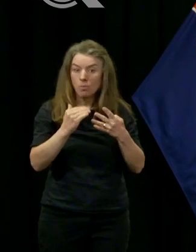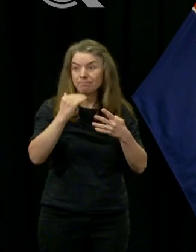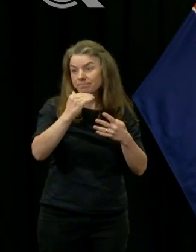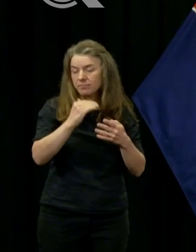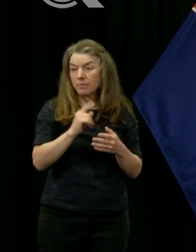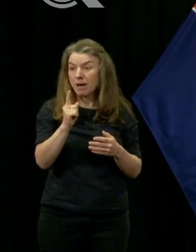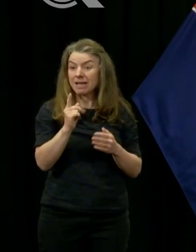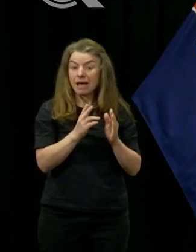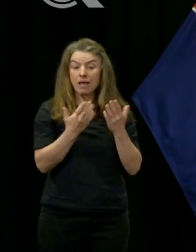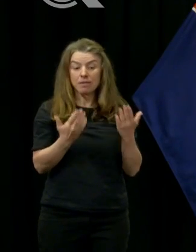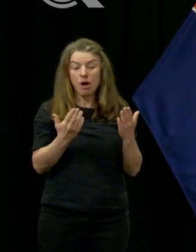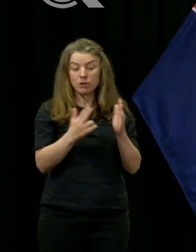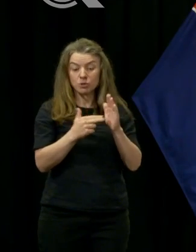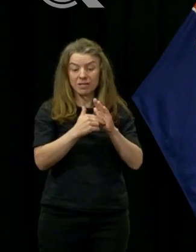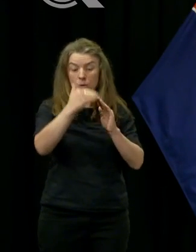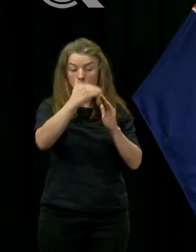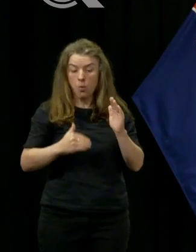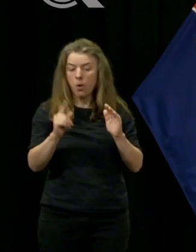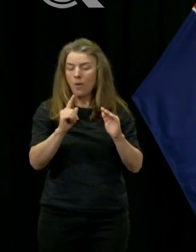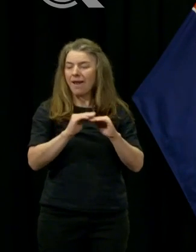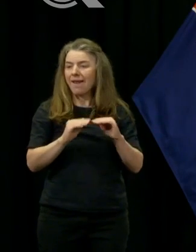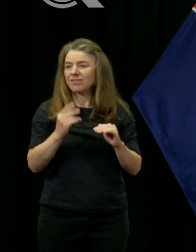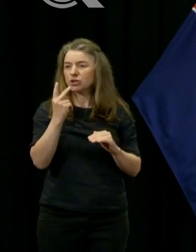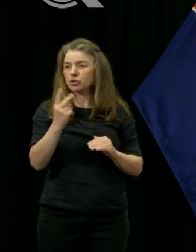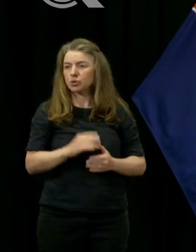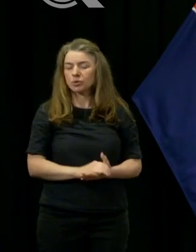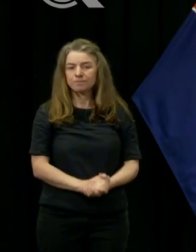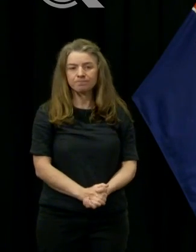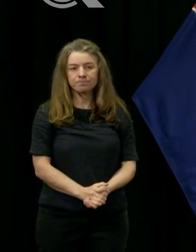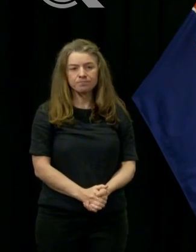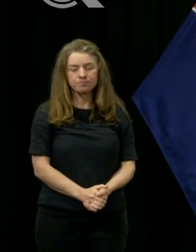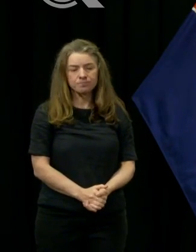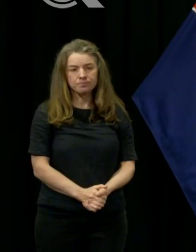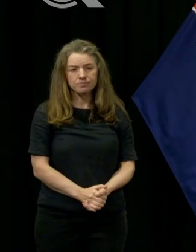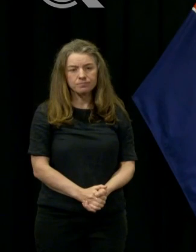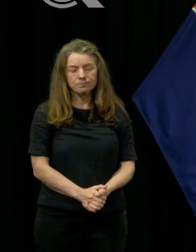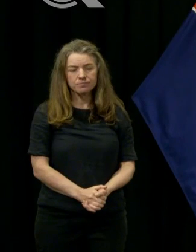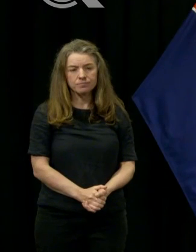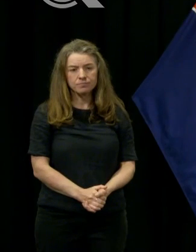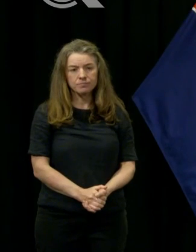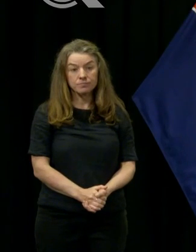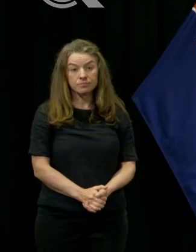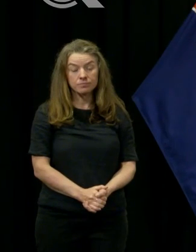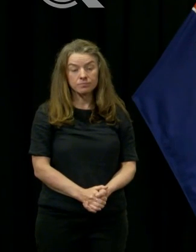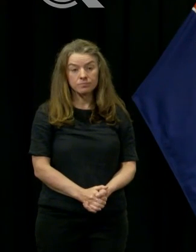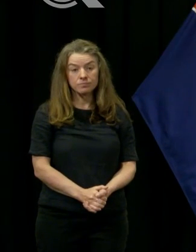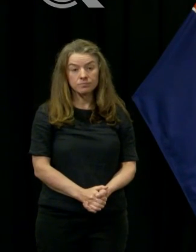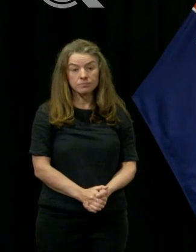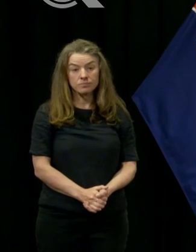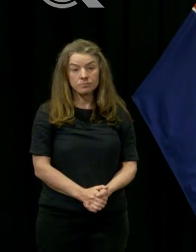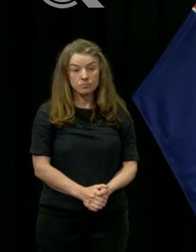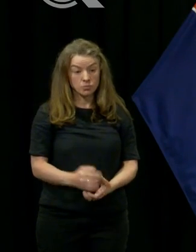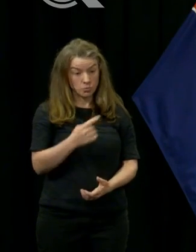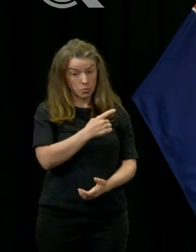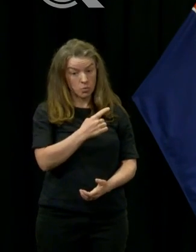of New Zealand is at level 2. Prime Minister, I'll come to the front. There's good time for everyone. are you working on the assumption that there is some degree of